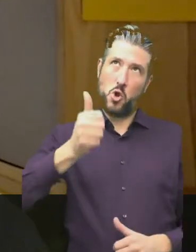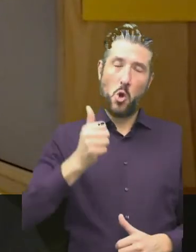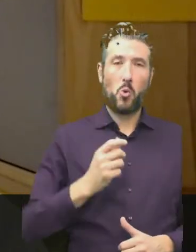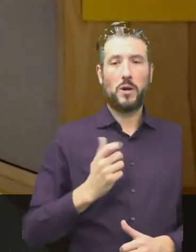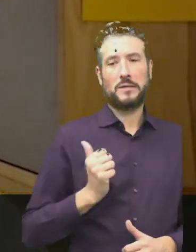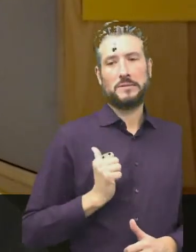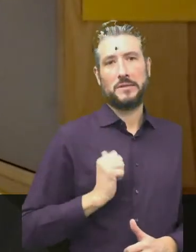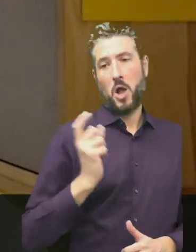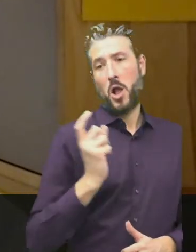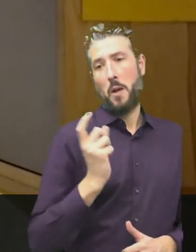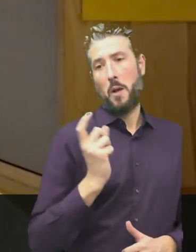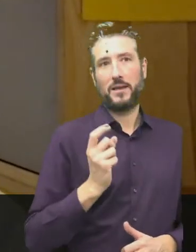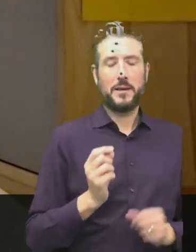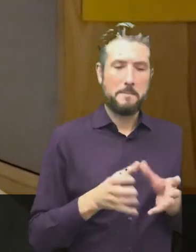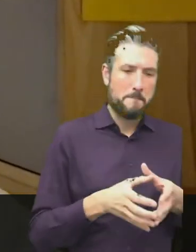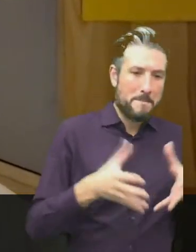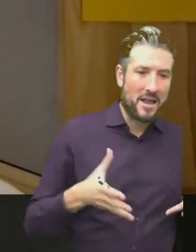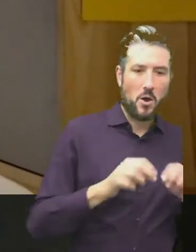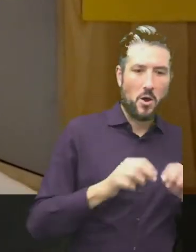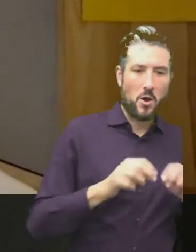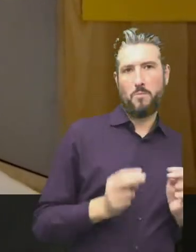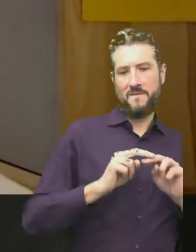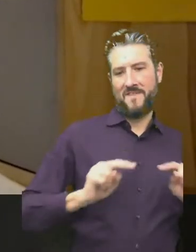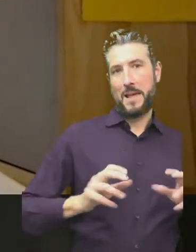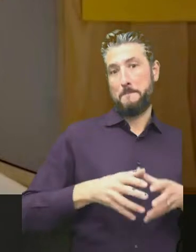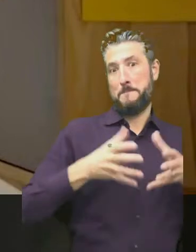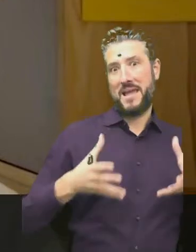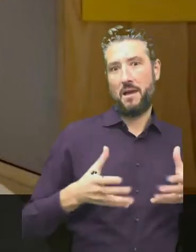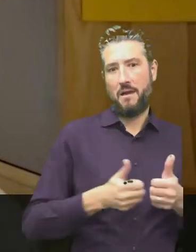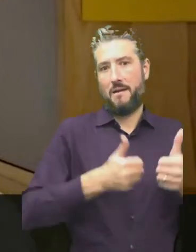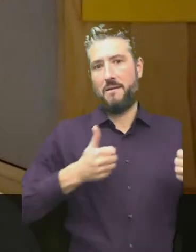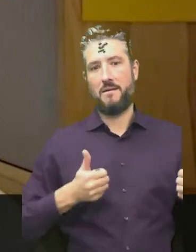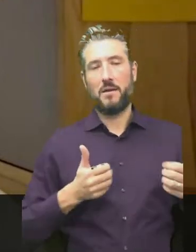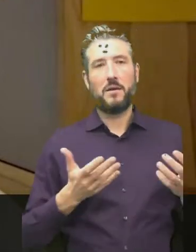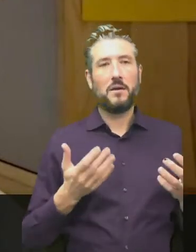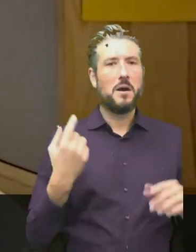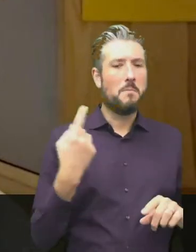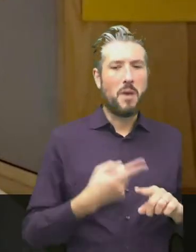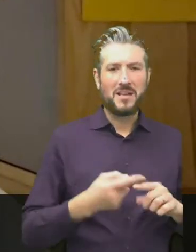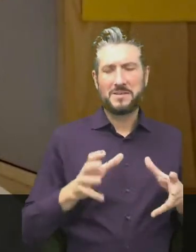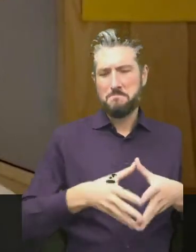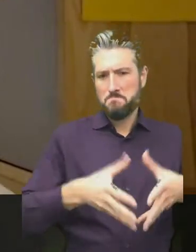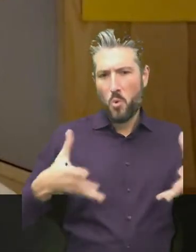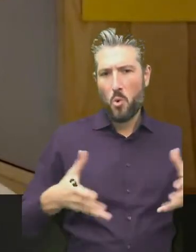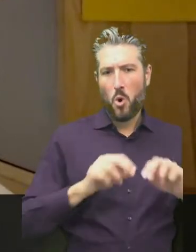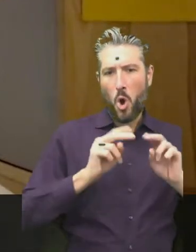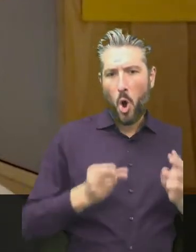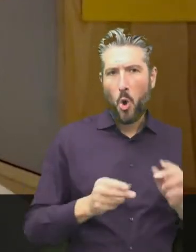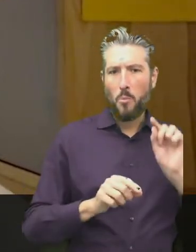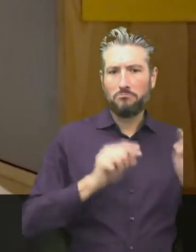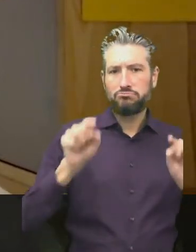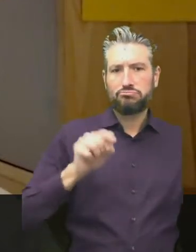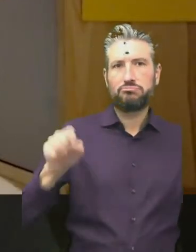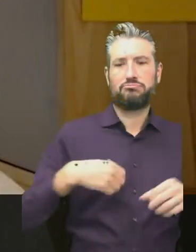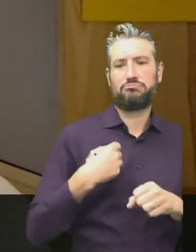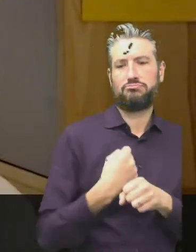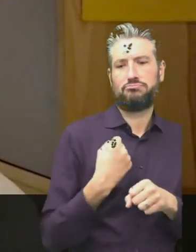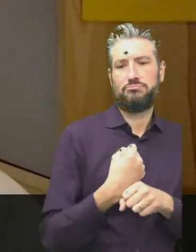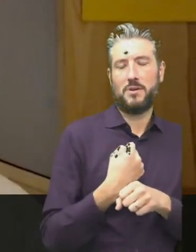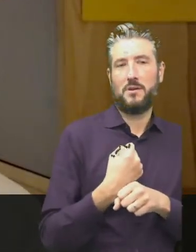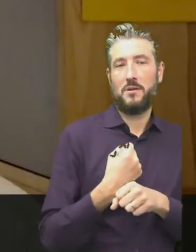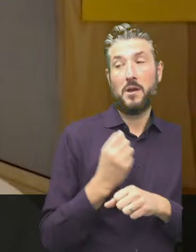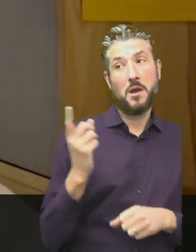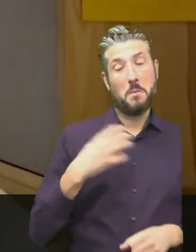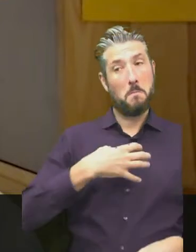suitable for families. He's removed the family-sized homes target from his plans, and the few homes